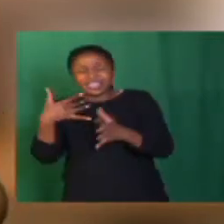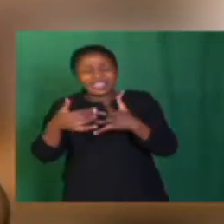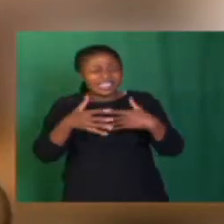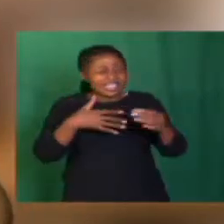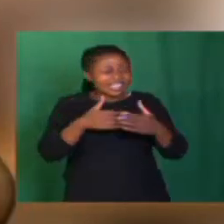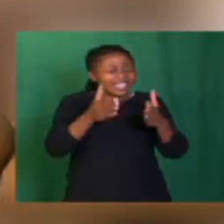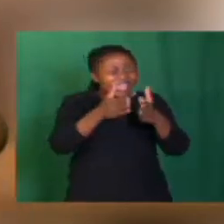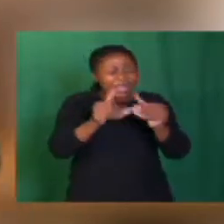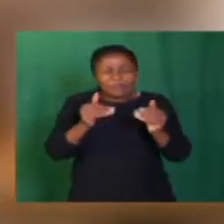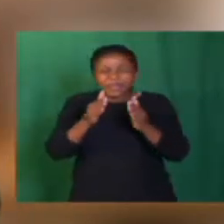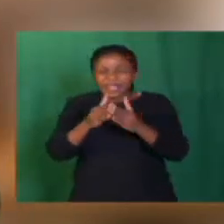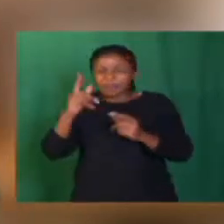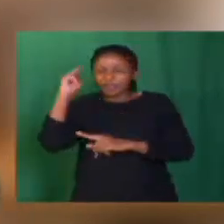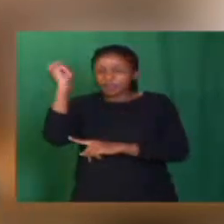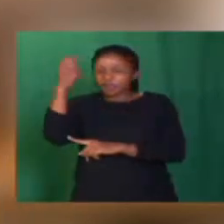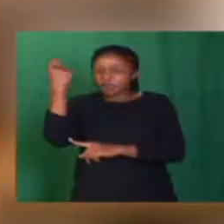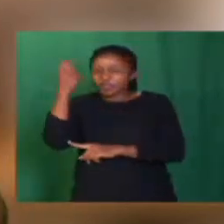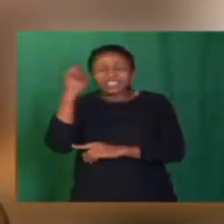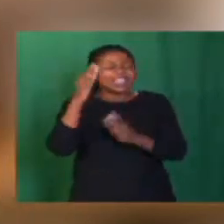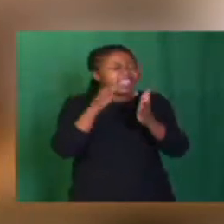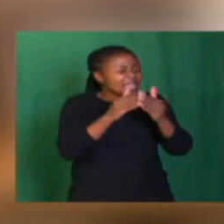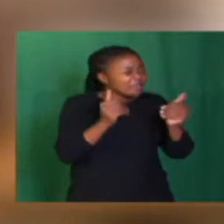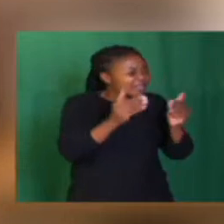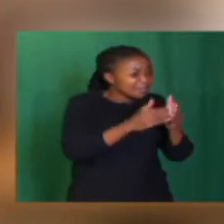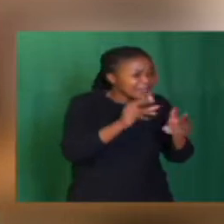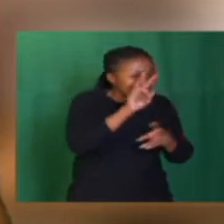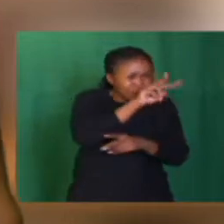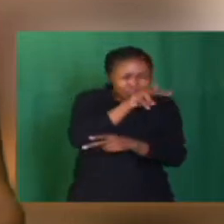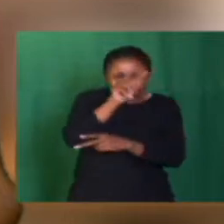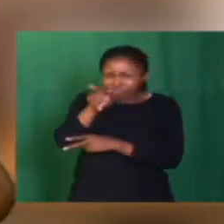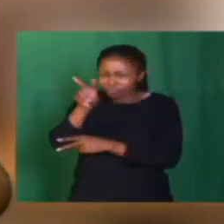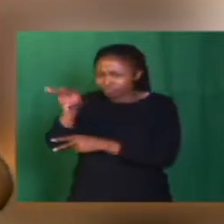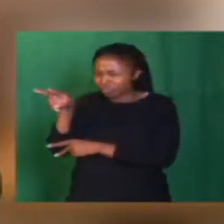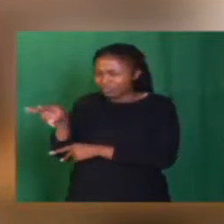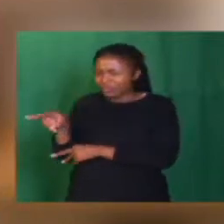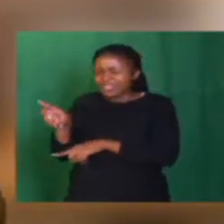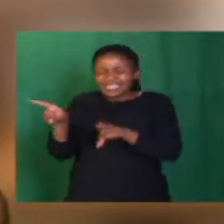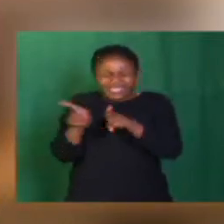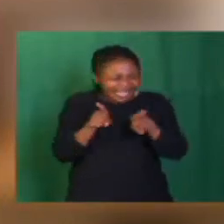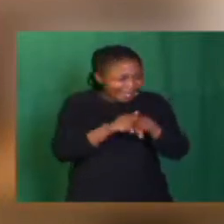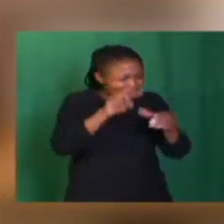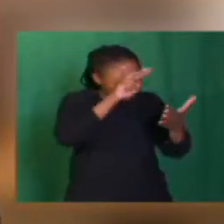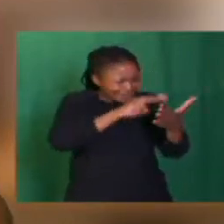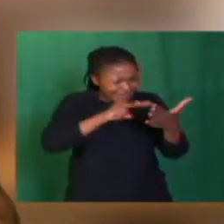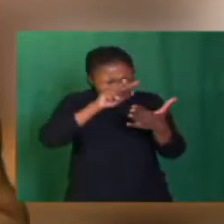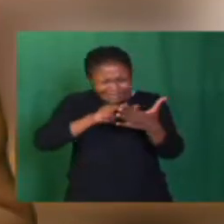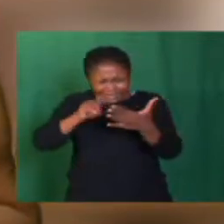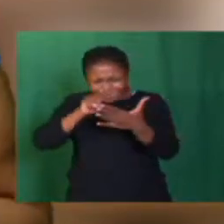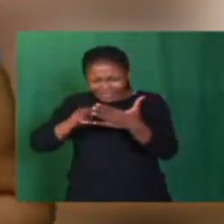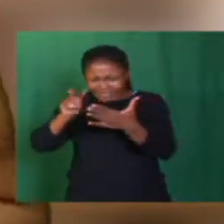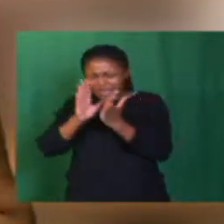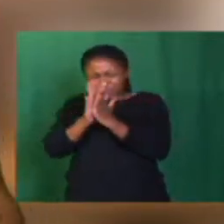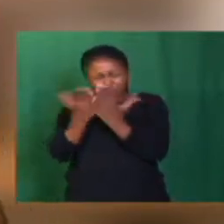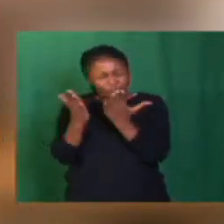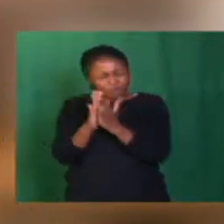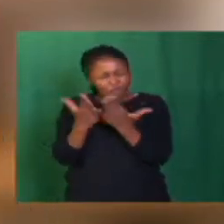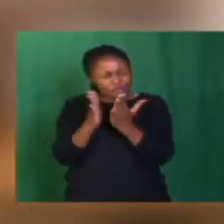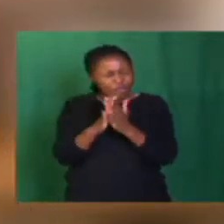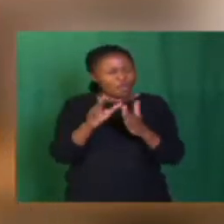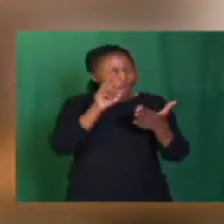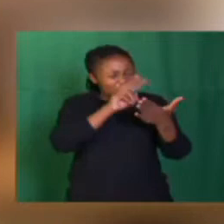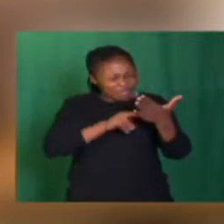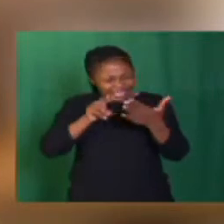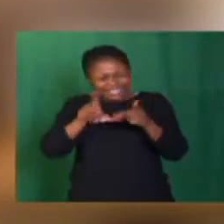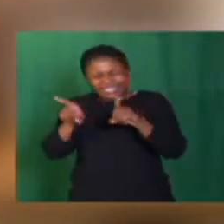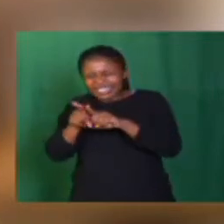a reader, be a listener, which will act as a very as an advantage for you. You are normally presented